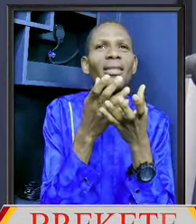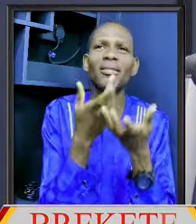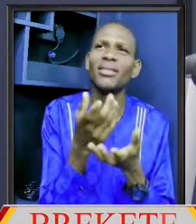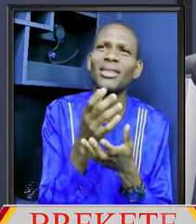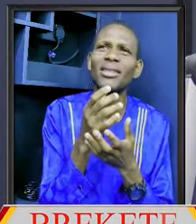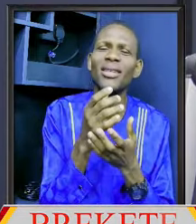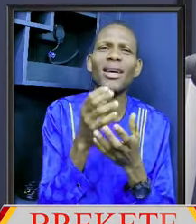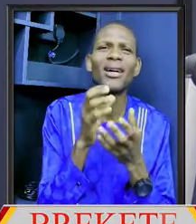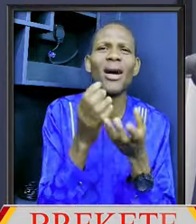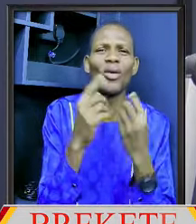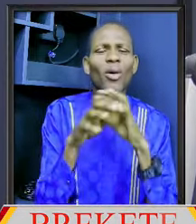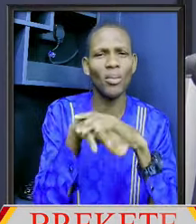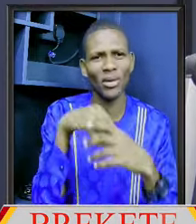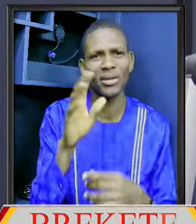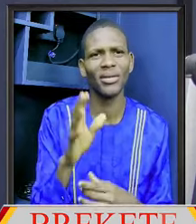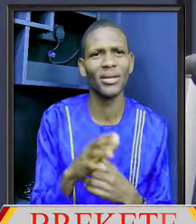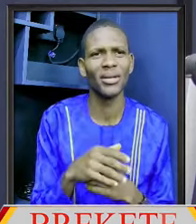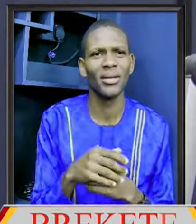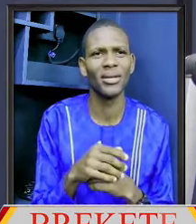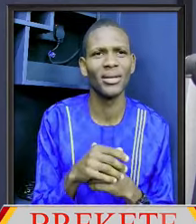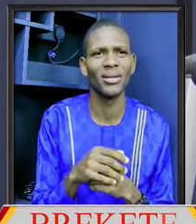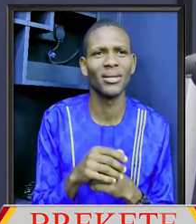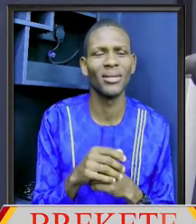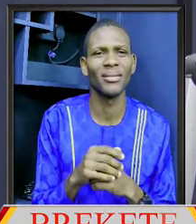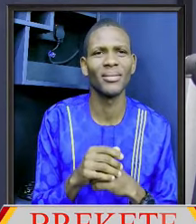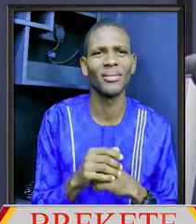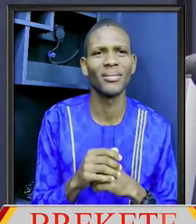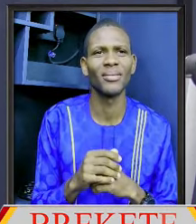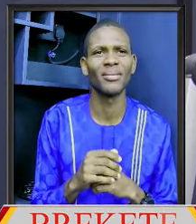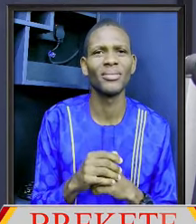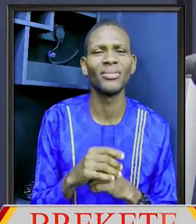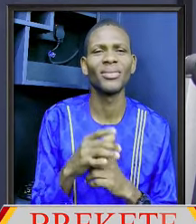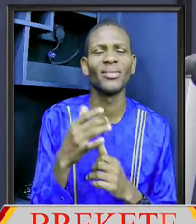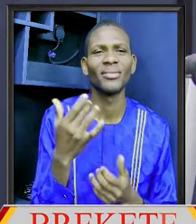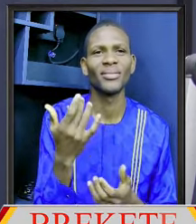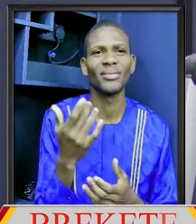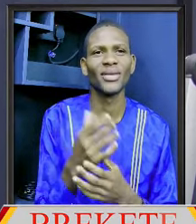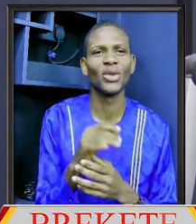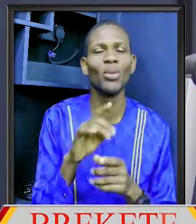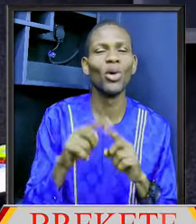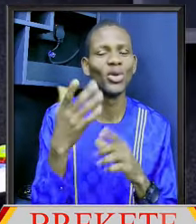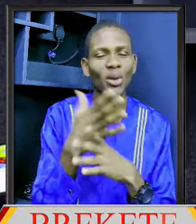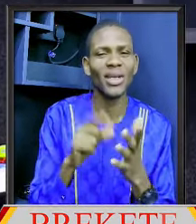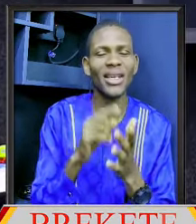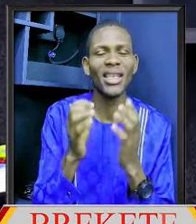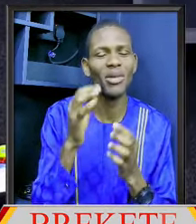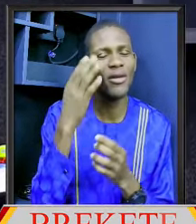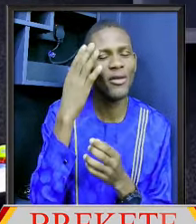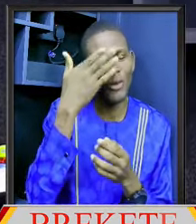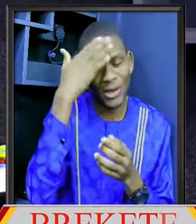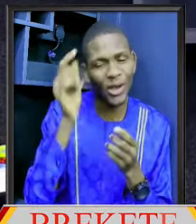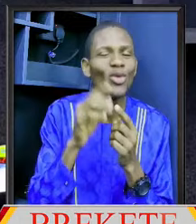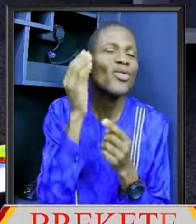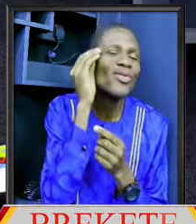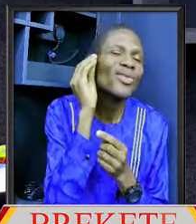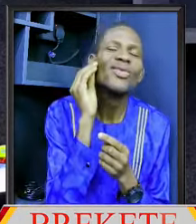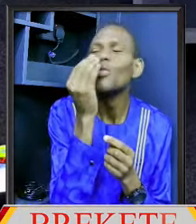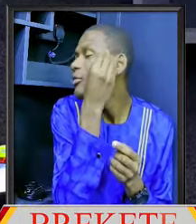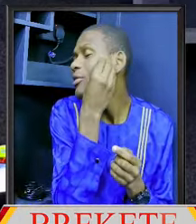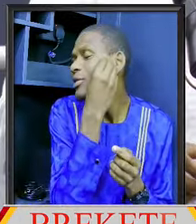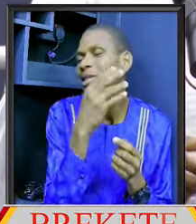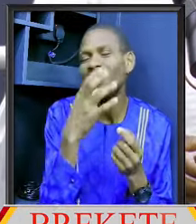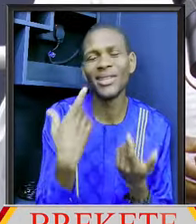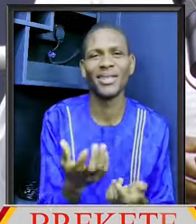So you're not going to remember to rob and contact. You don't give up. This one, 5-0. No, give up again. No, my brothers,